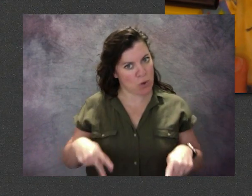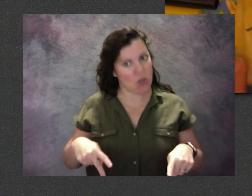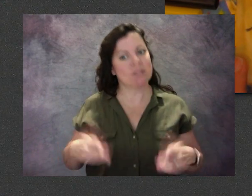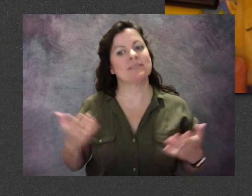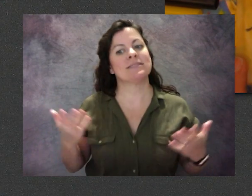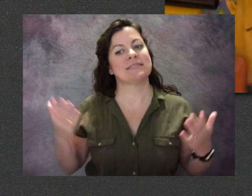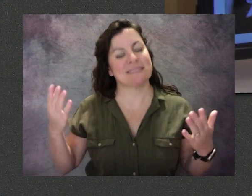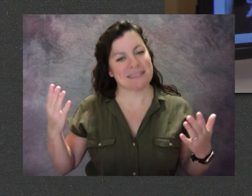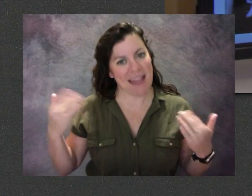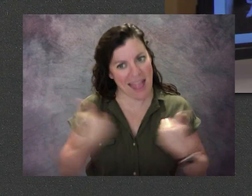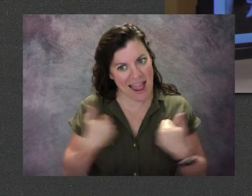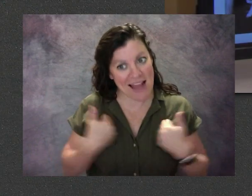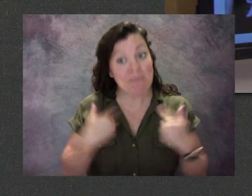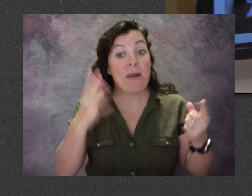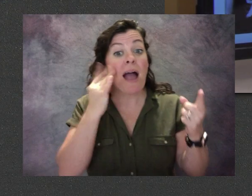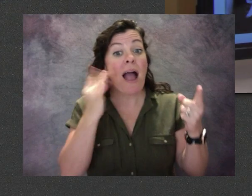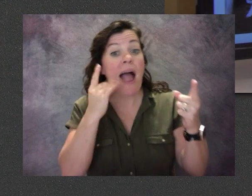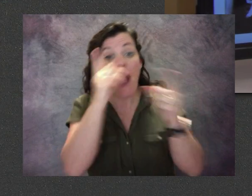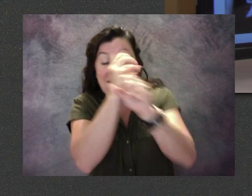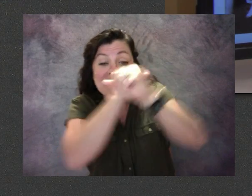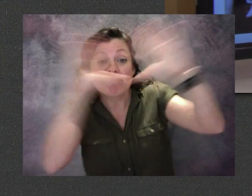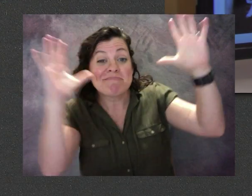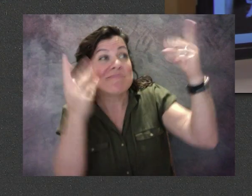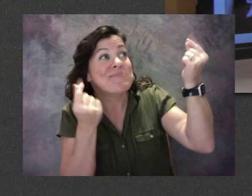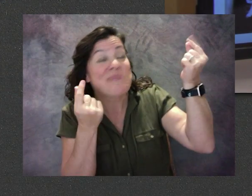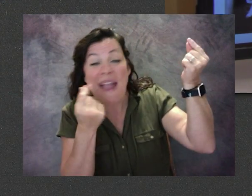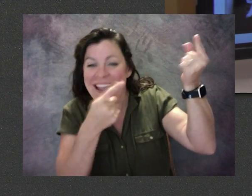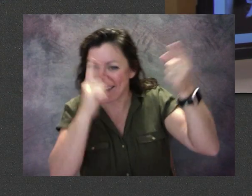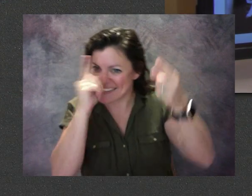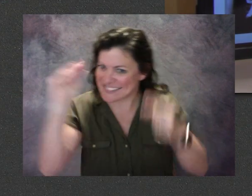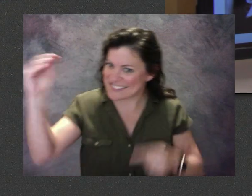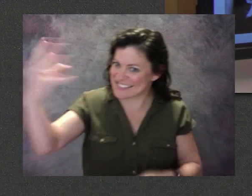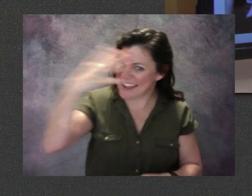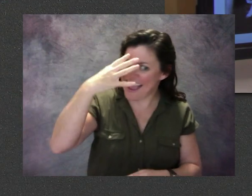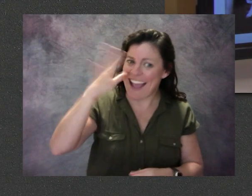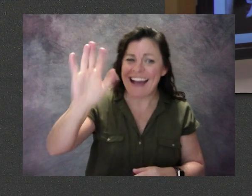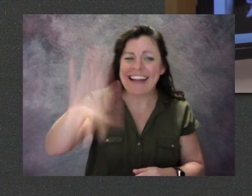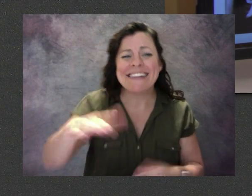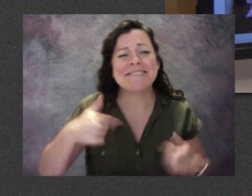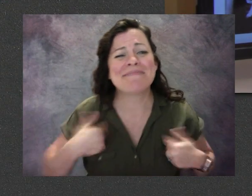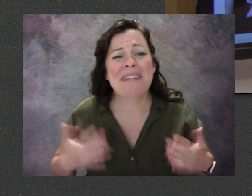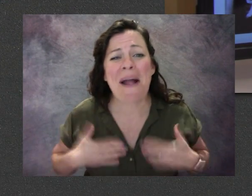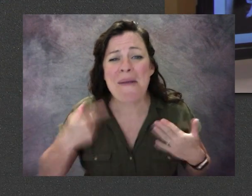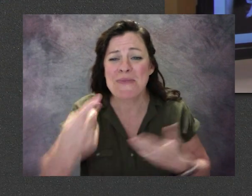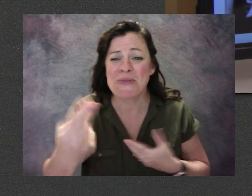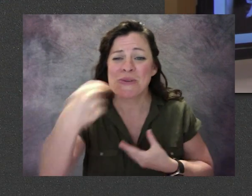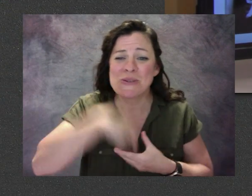thinking about? I'm so glad that you were able to join us today, learning